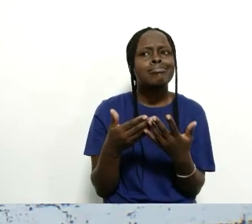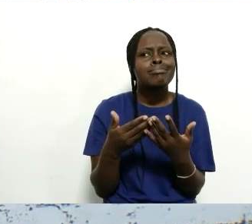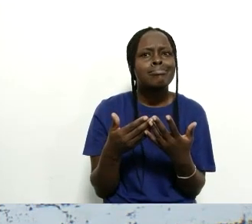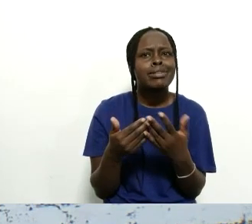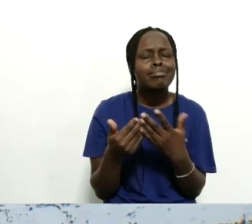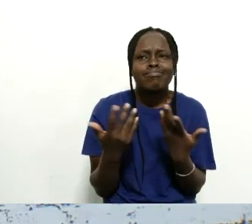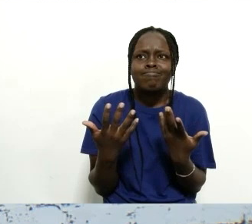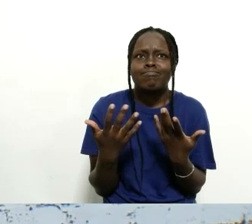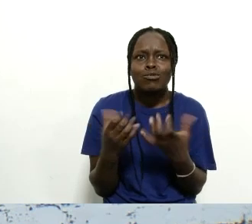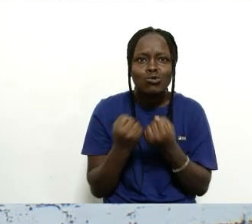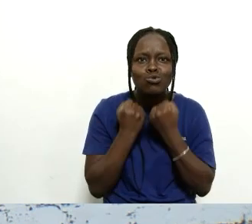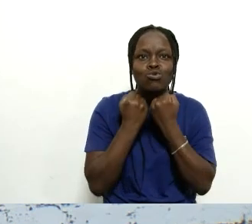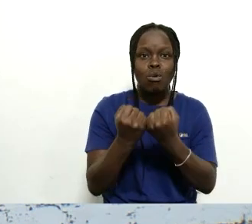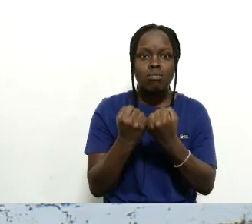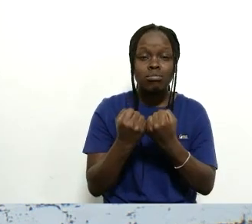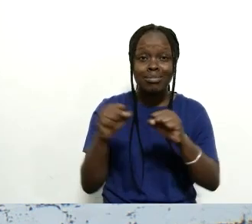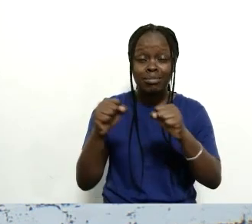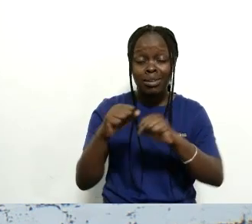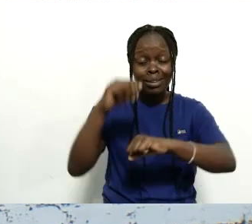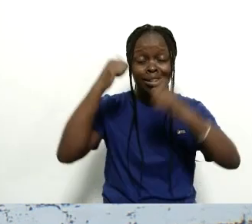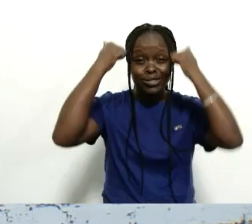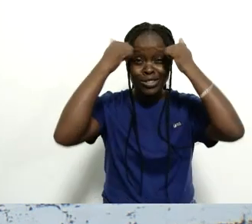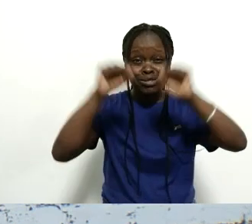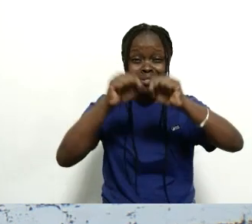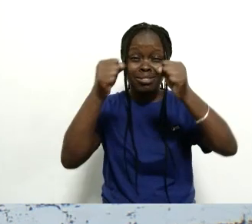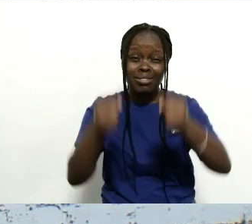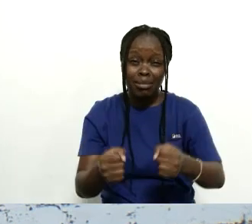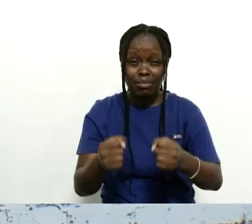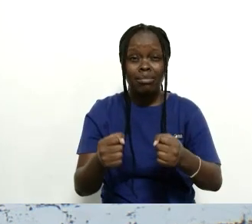Yeah, like now in our rural place,